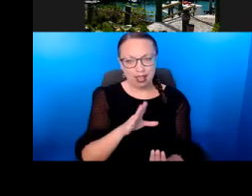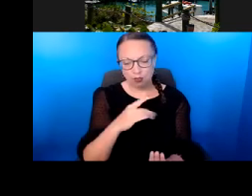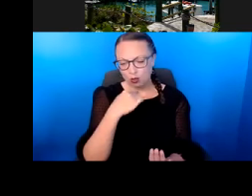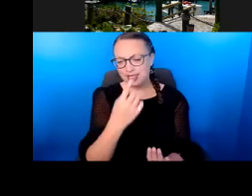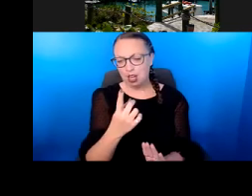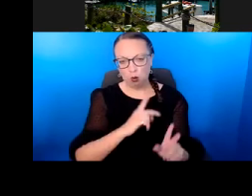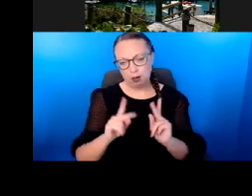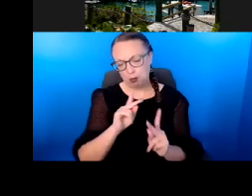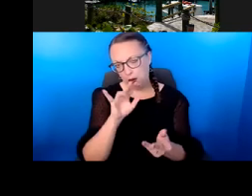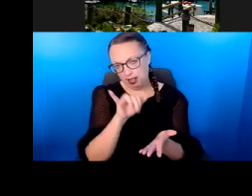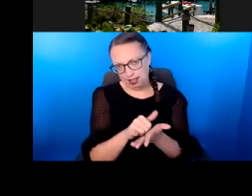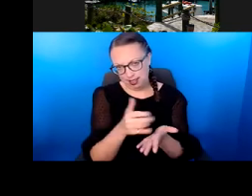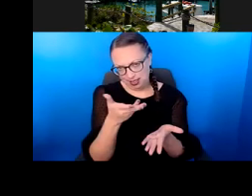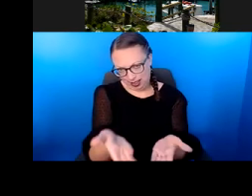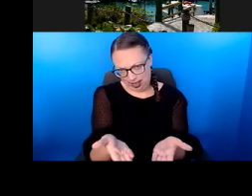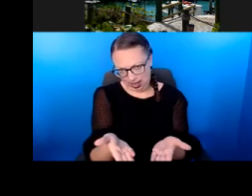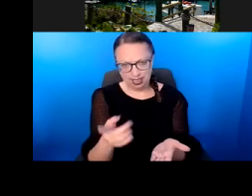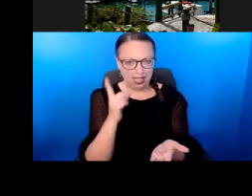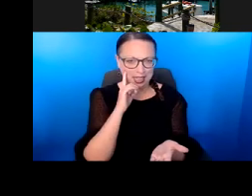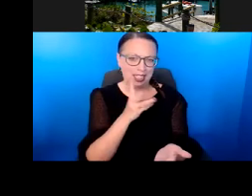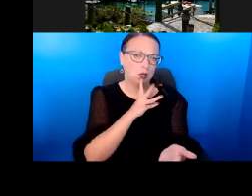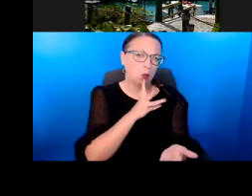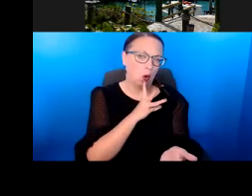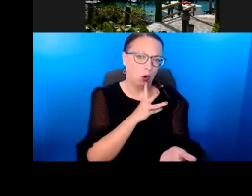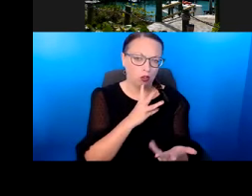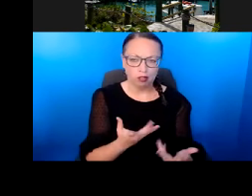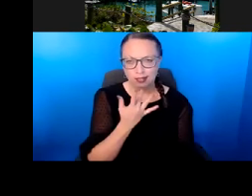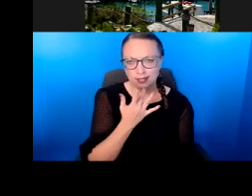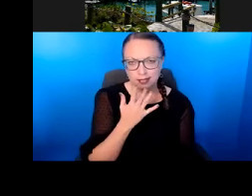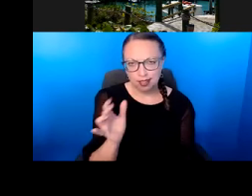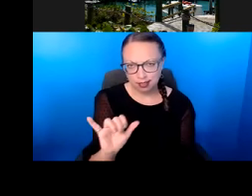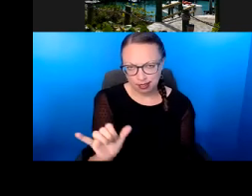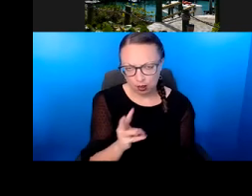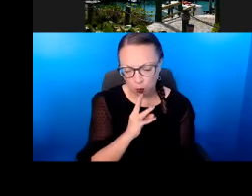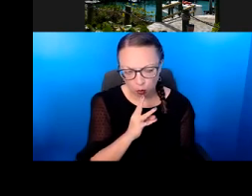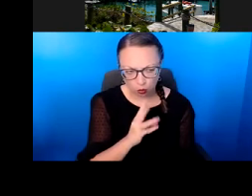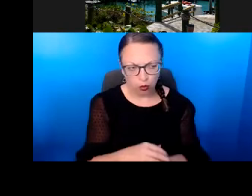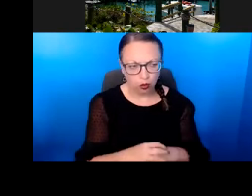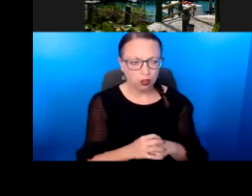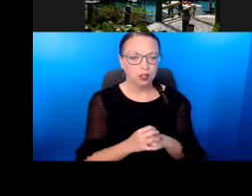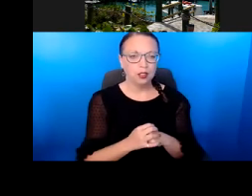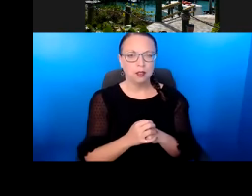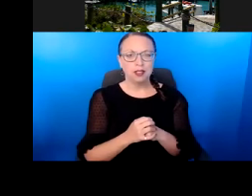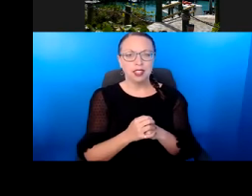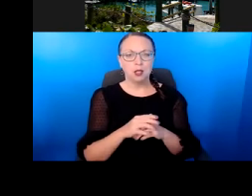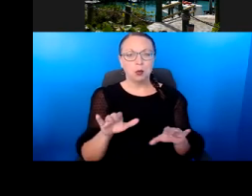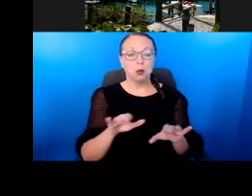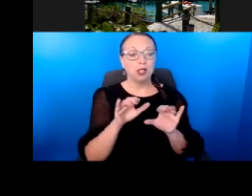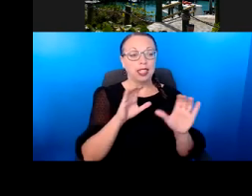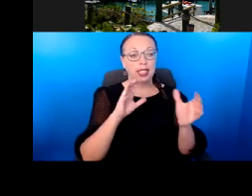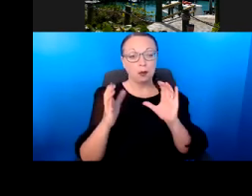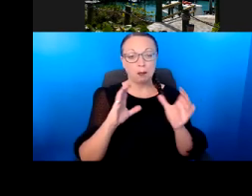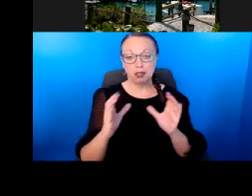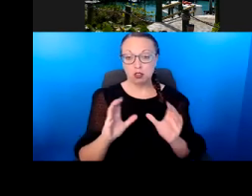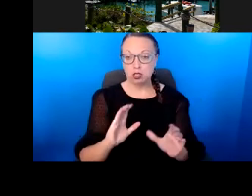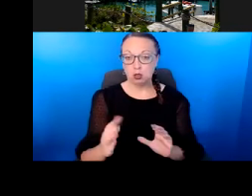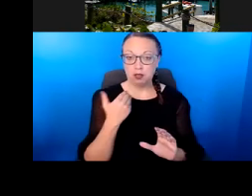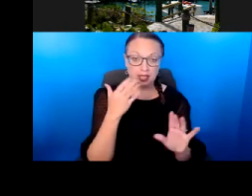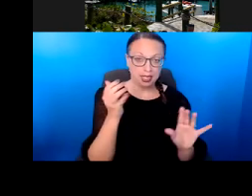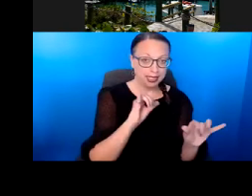saliva. They think it's water, which is what it tastes like. And when we did the comparison, we got that same region of